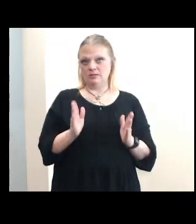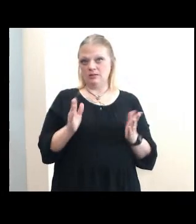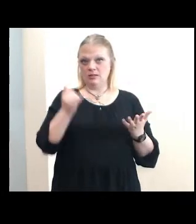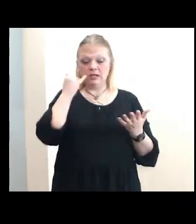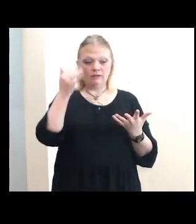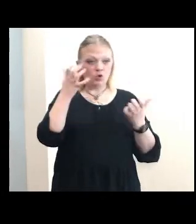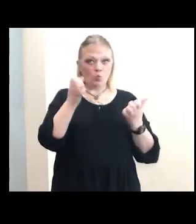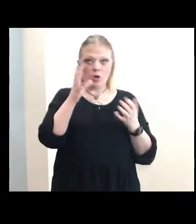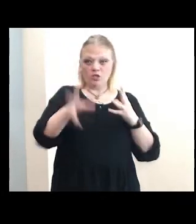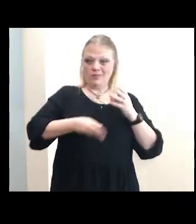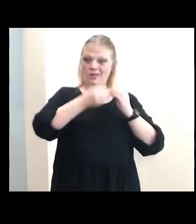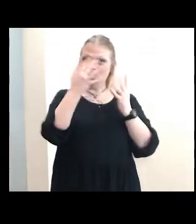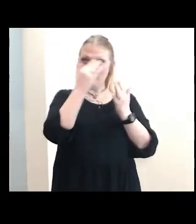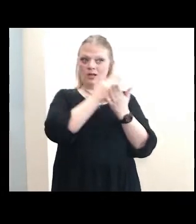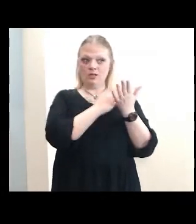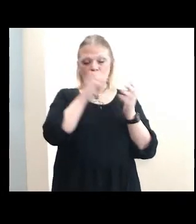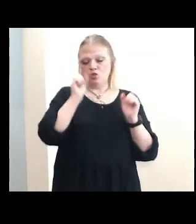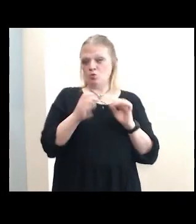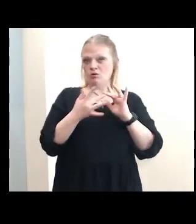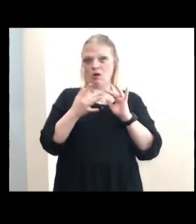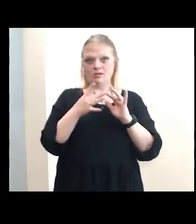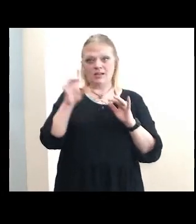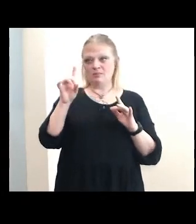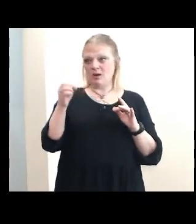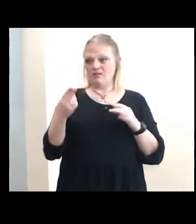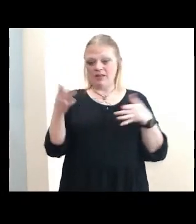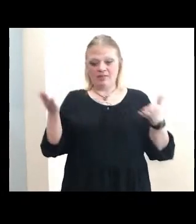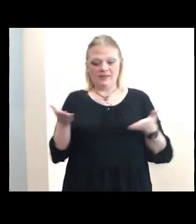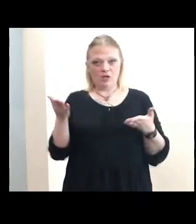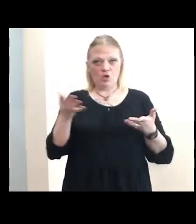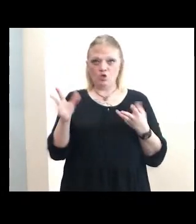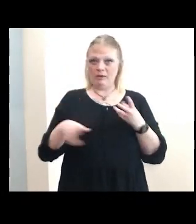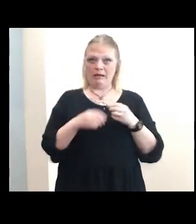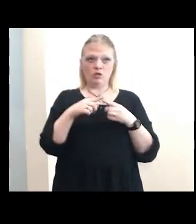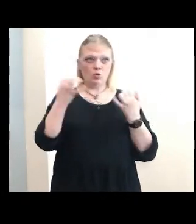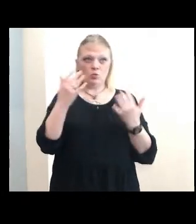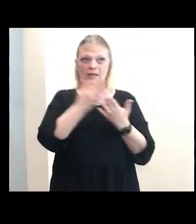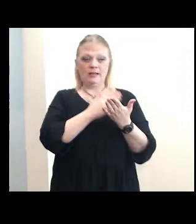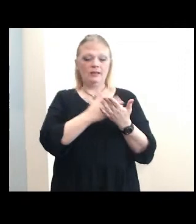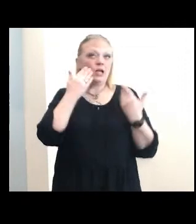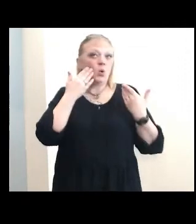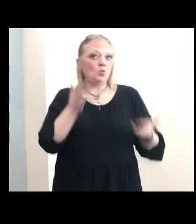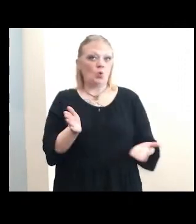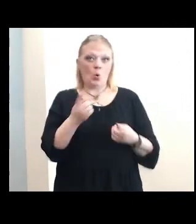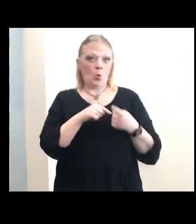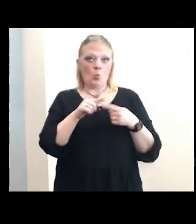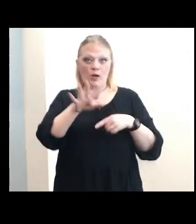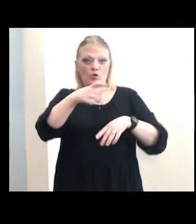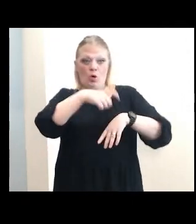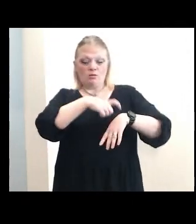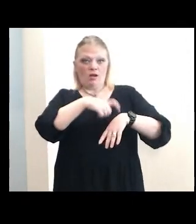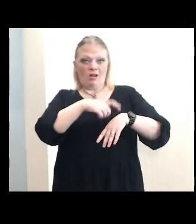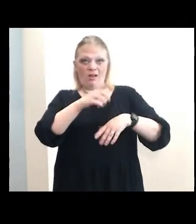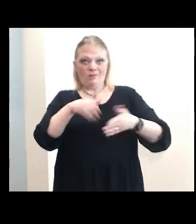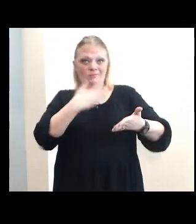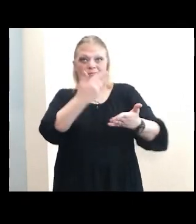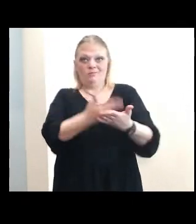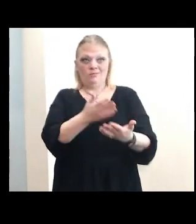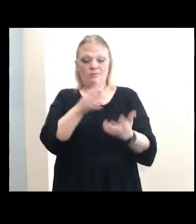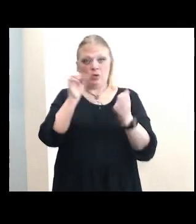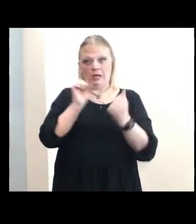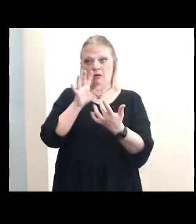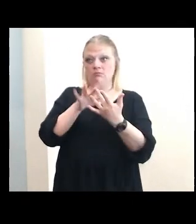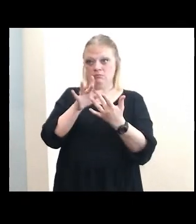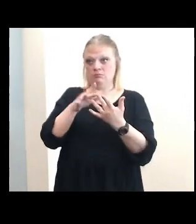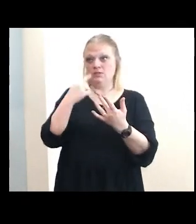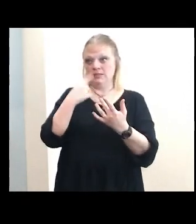be put on the waiting list, you could contact the Erie County Department of Health to be put on the waiting list. I do not know when your time will come in which we will be able to contact you